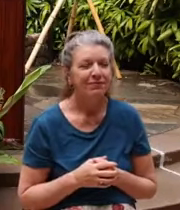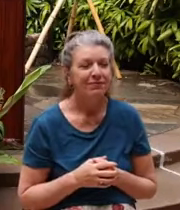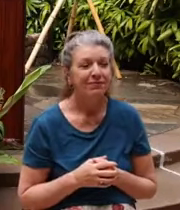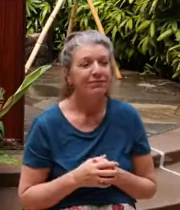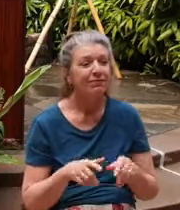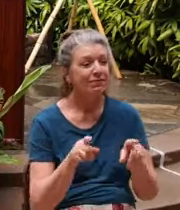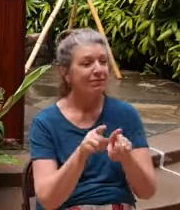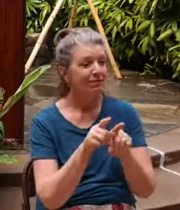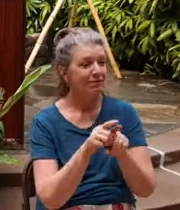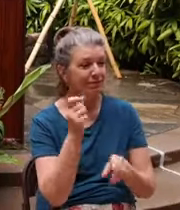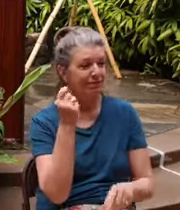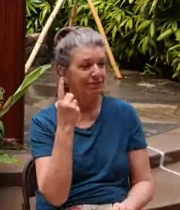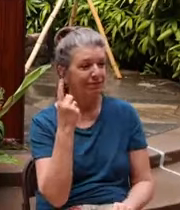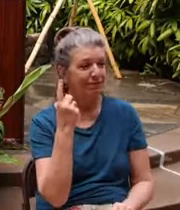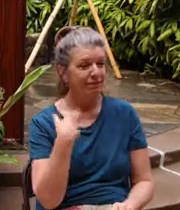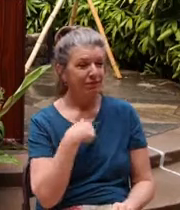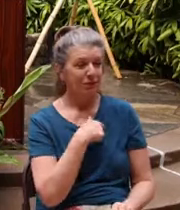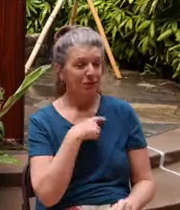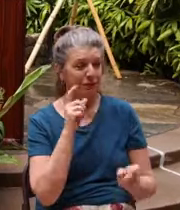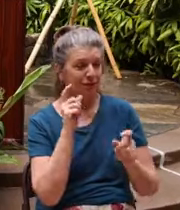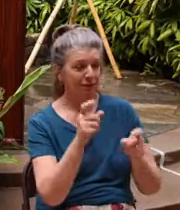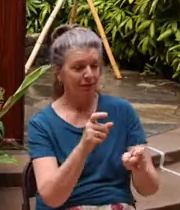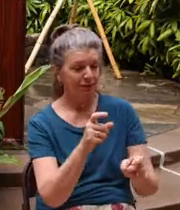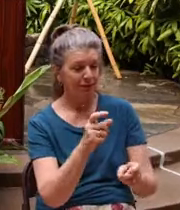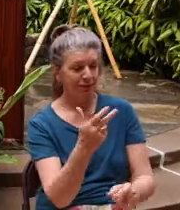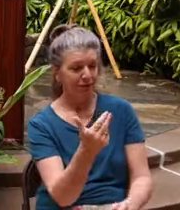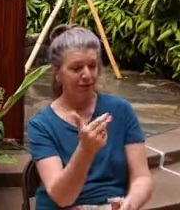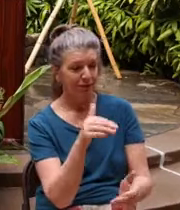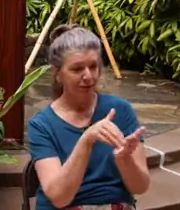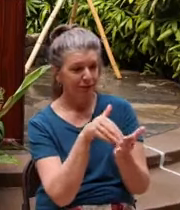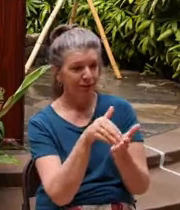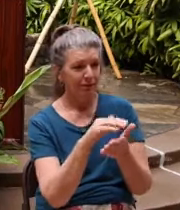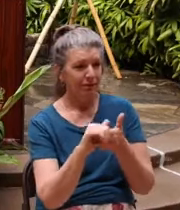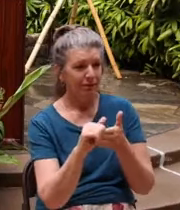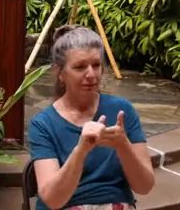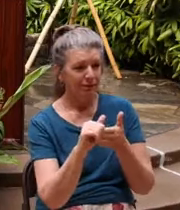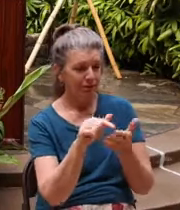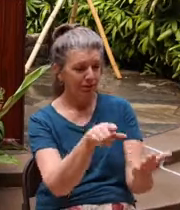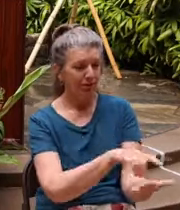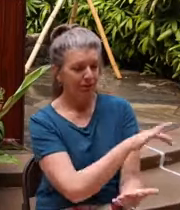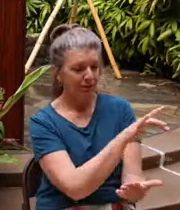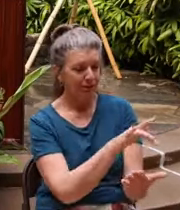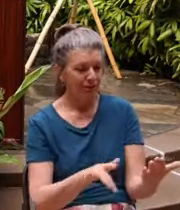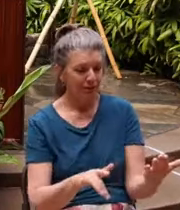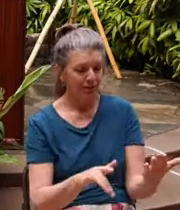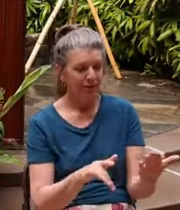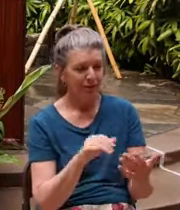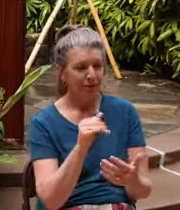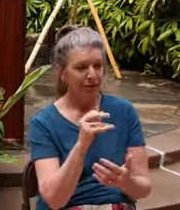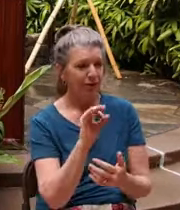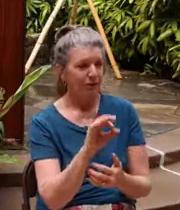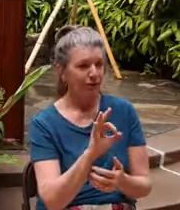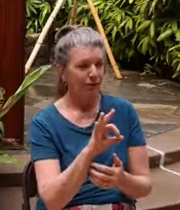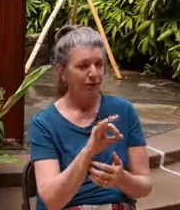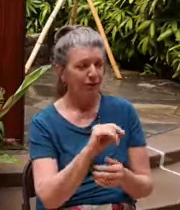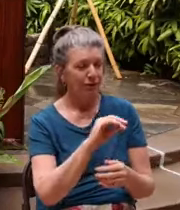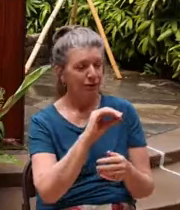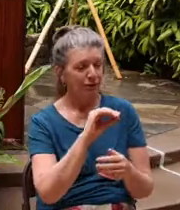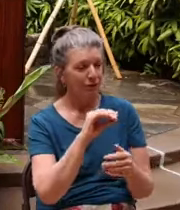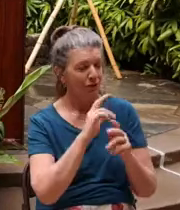Additionally, we are dedicating nearly $13 million to pay off our state DIRF loan for our Limahola housing